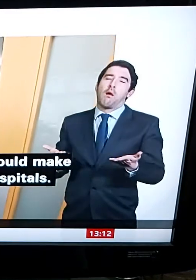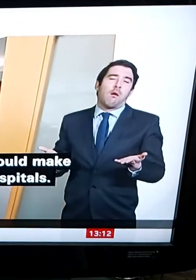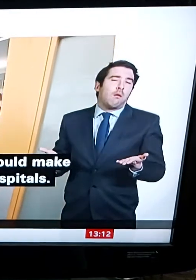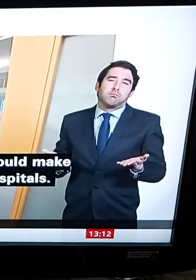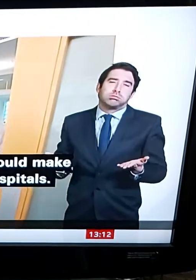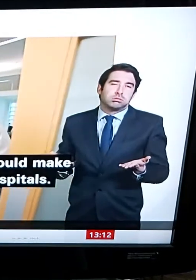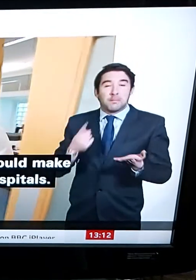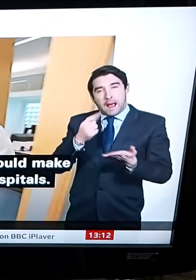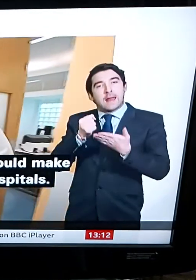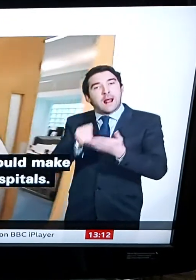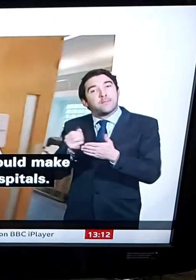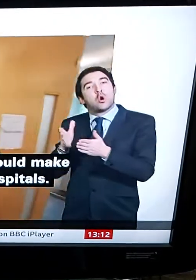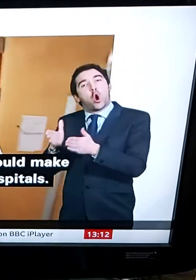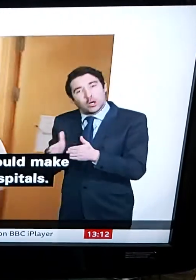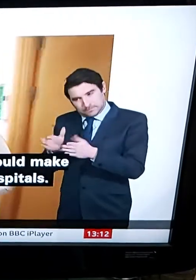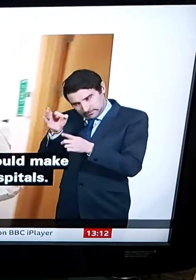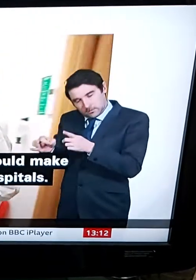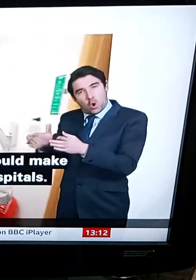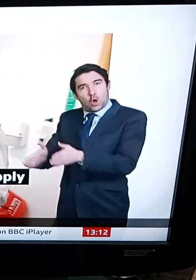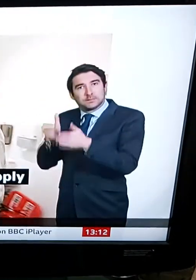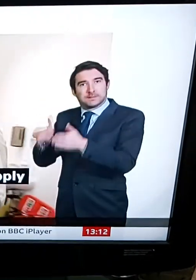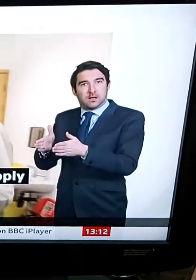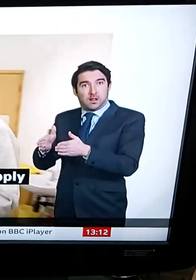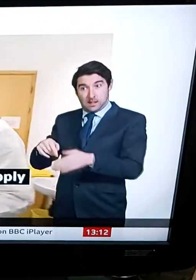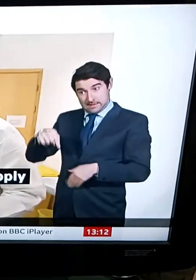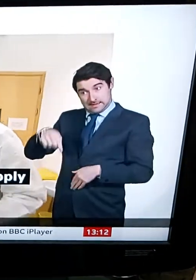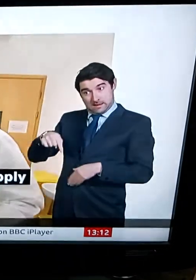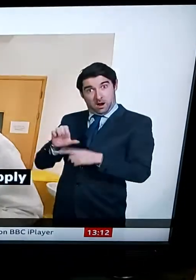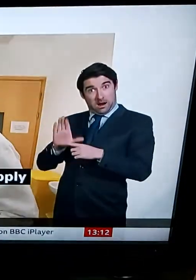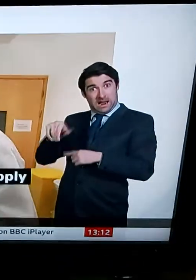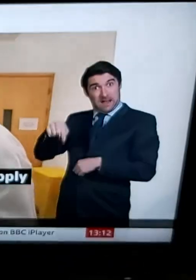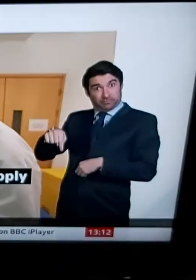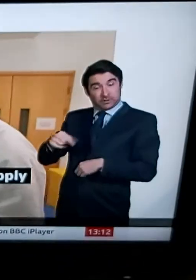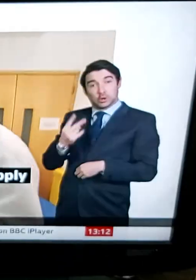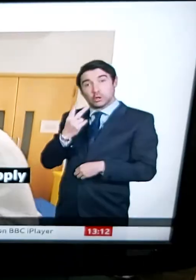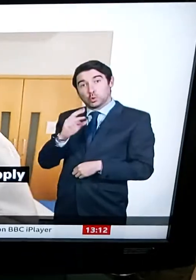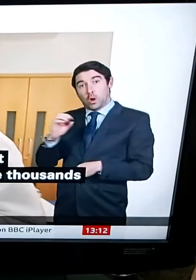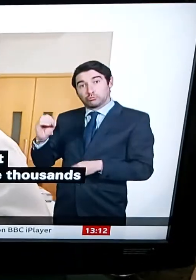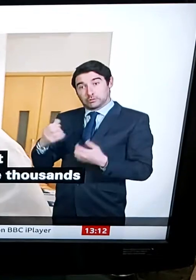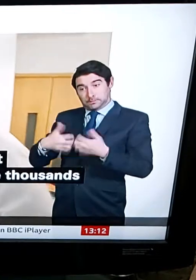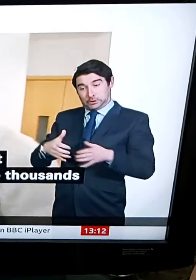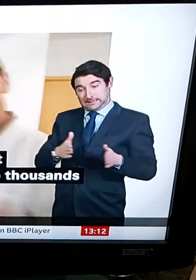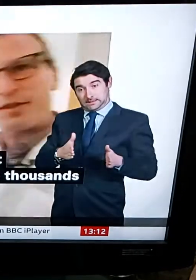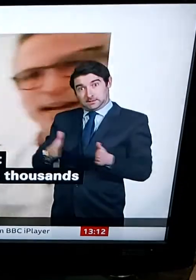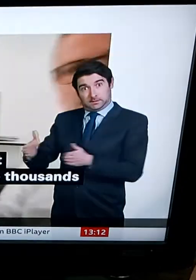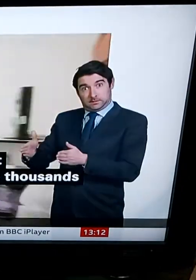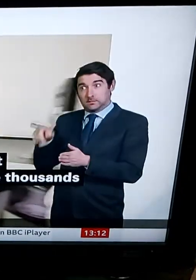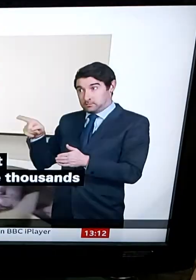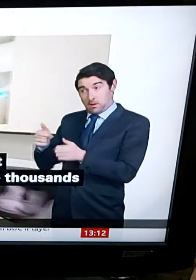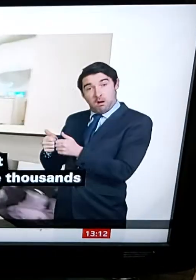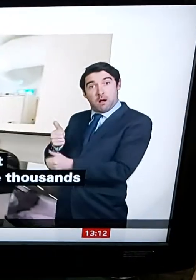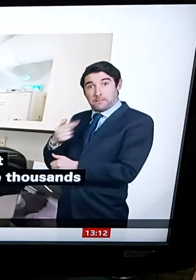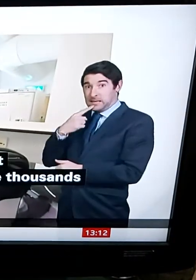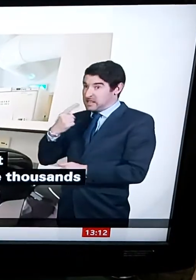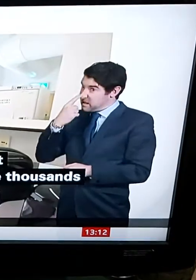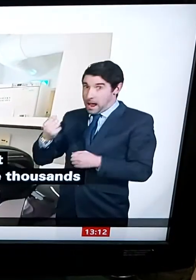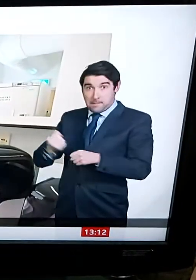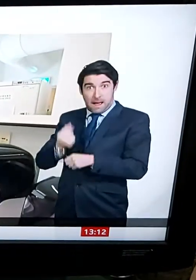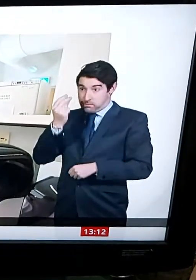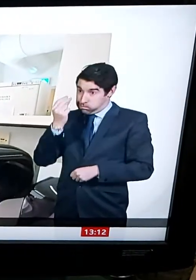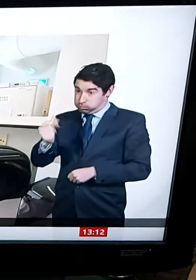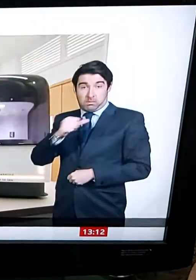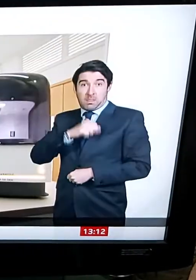hospitals. They've got 200 machines here, and they say that if the supply chain holds up and they get the money, they could make thousands over the next few